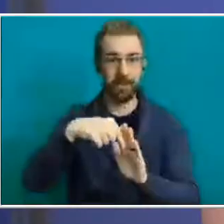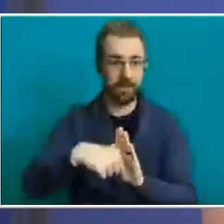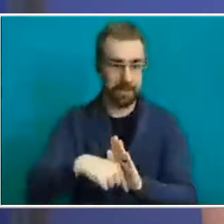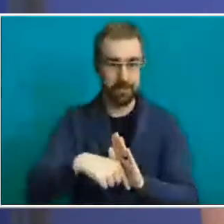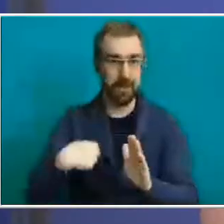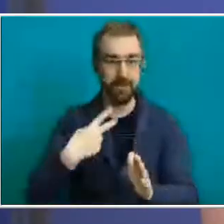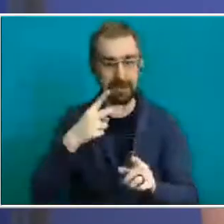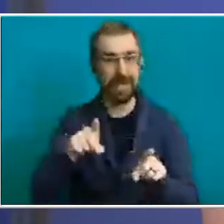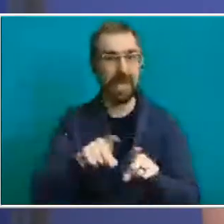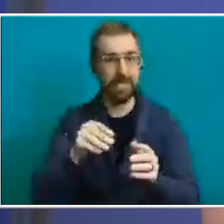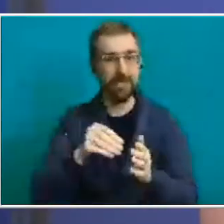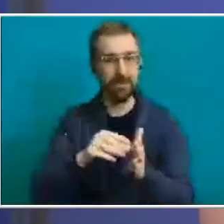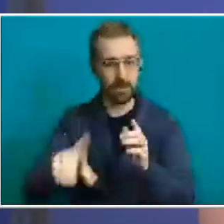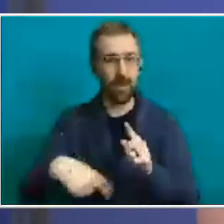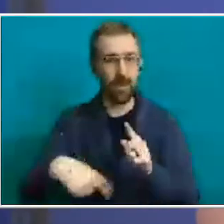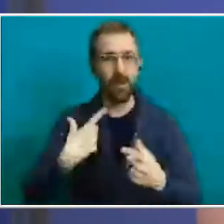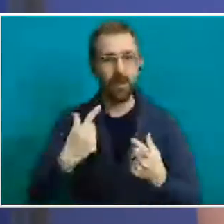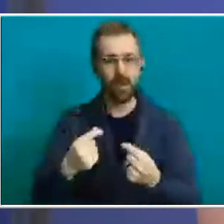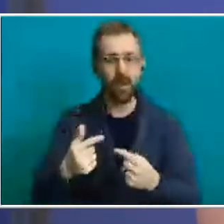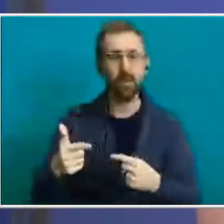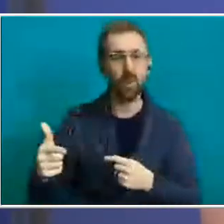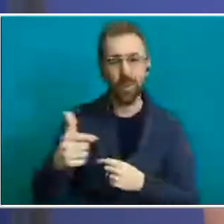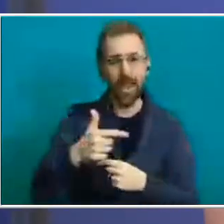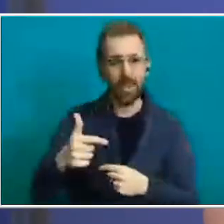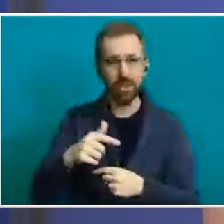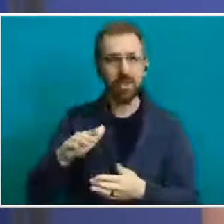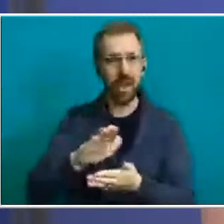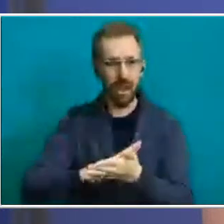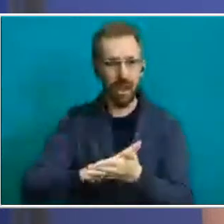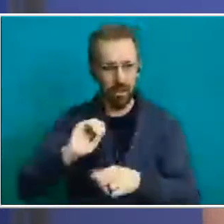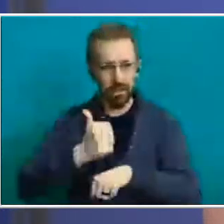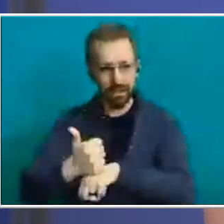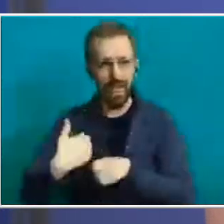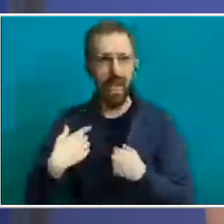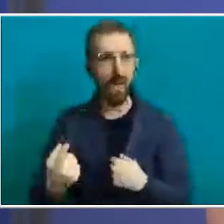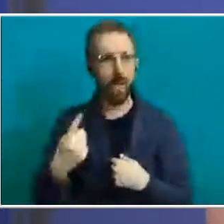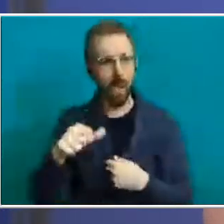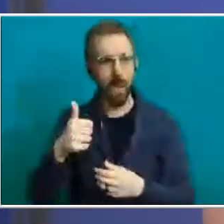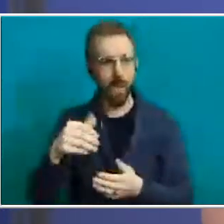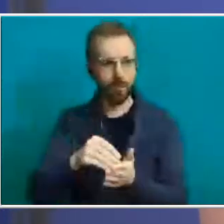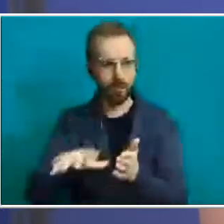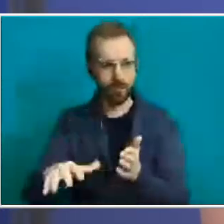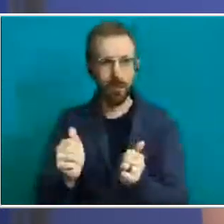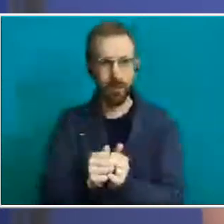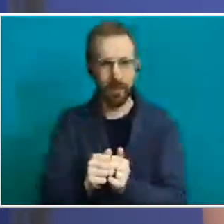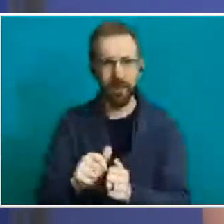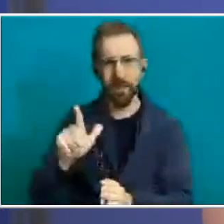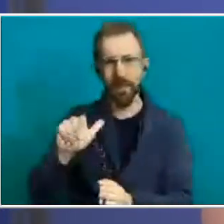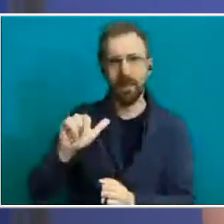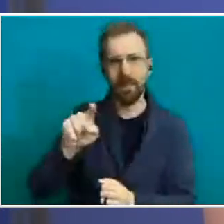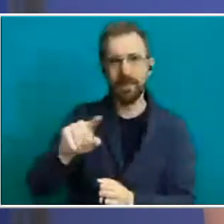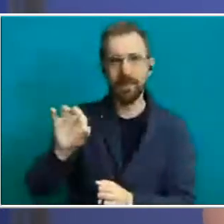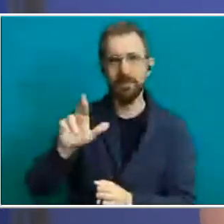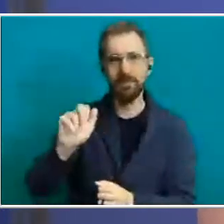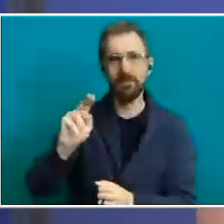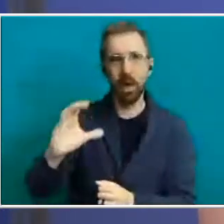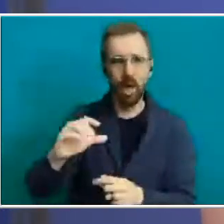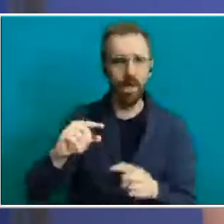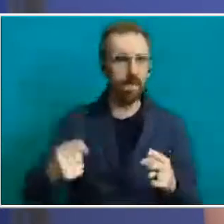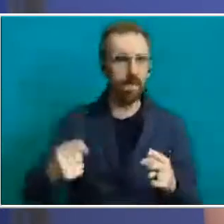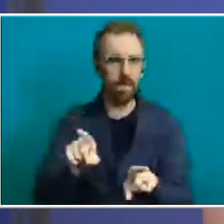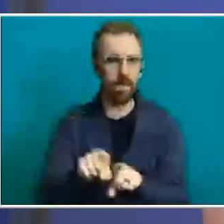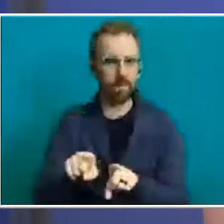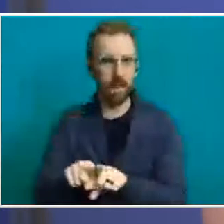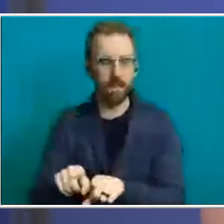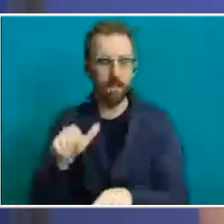was doing rotations in college settings. I had one other student with the Lisfranc injury as well, but not often.